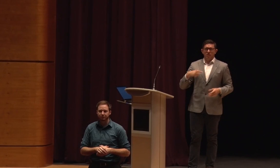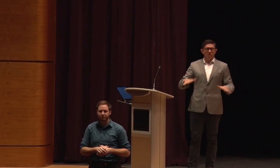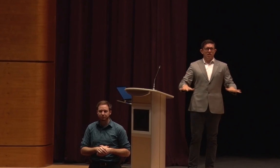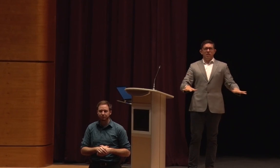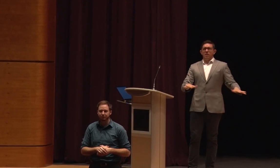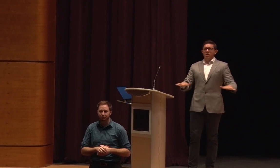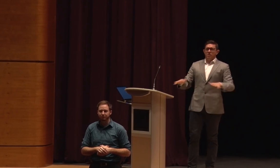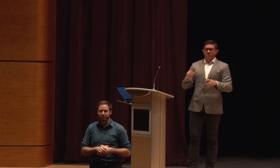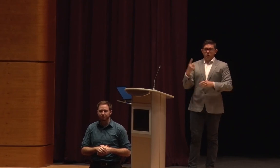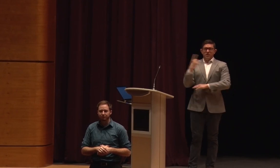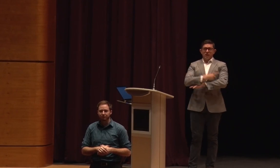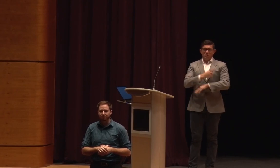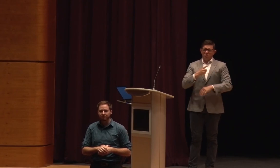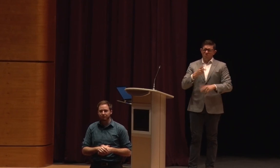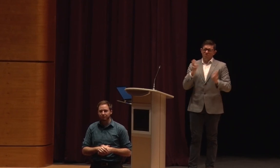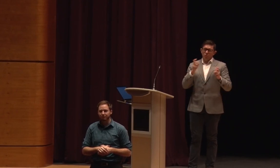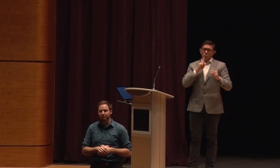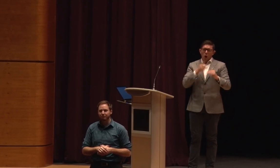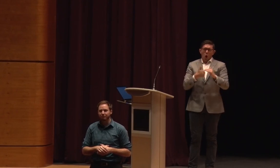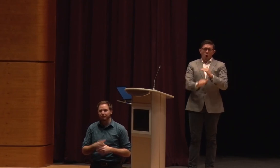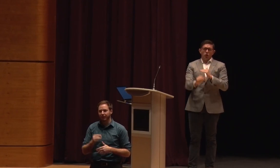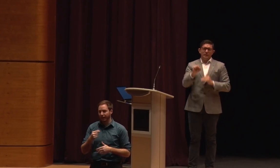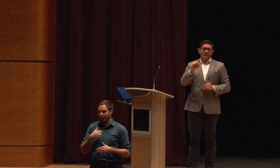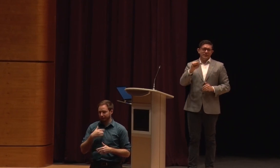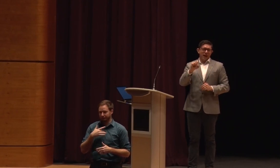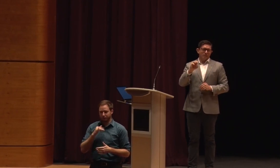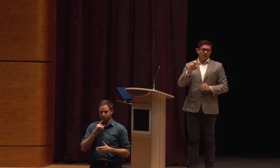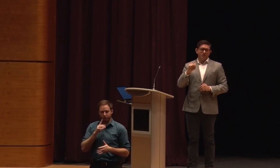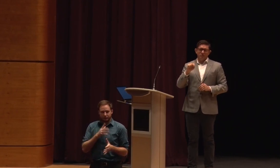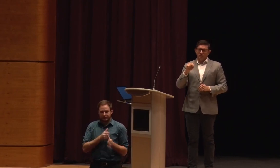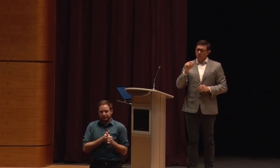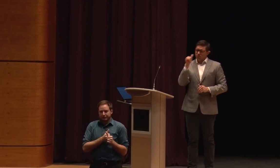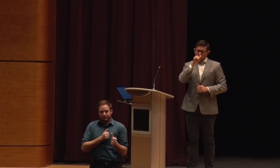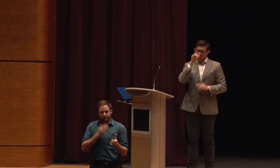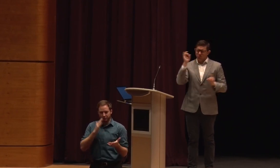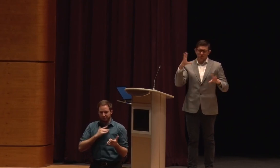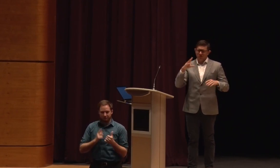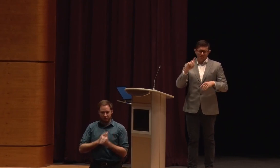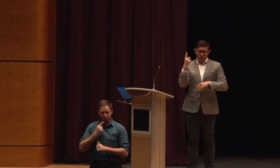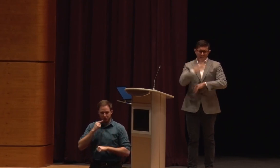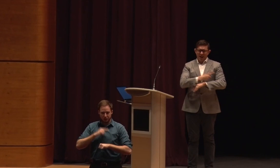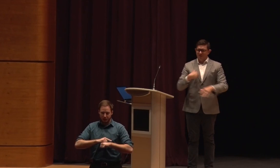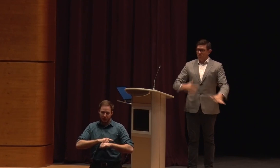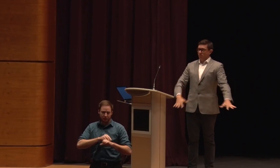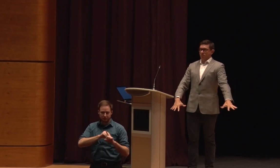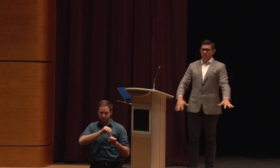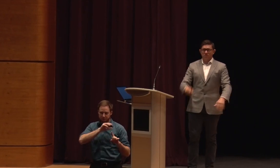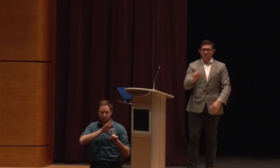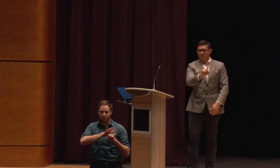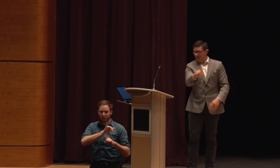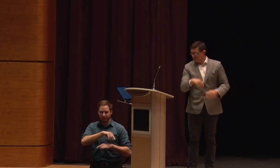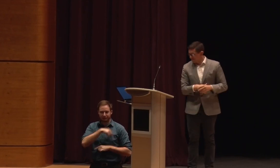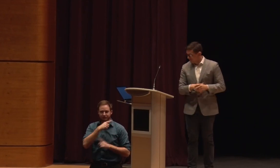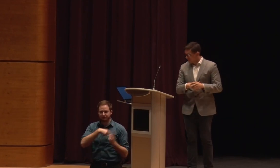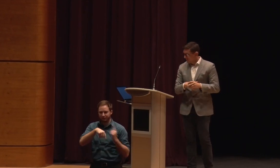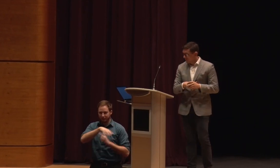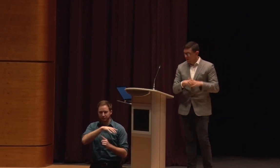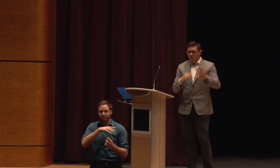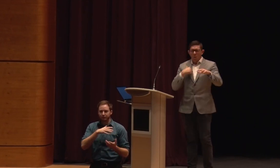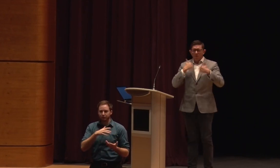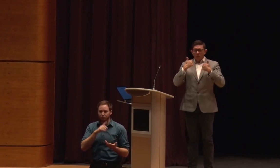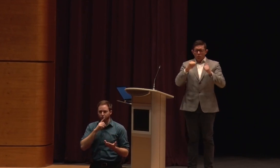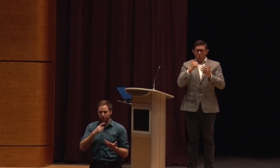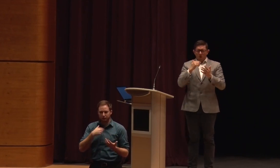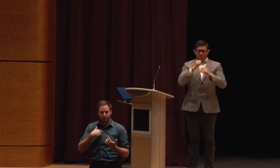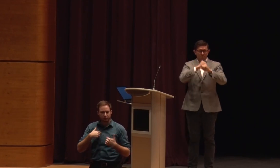I felt a little bit vulnerable in this space because it really was a first date, and it was kind of an understatement to say that I